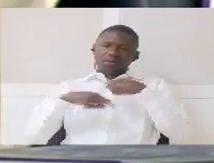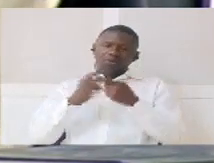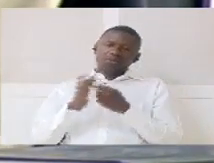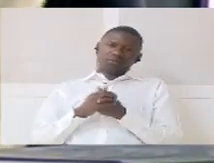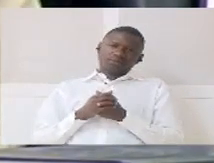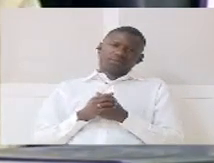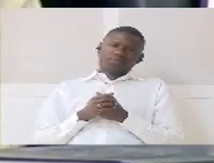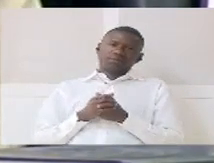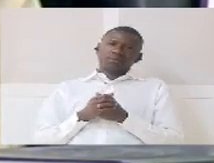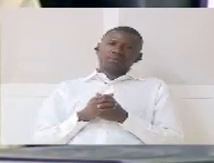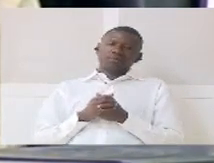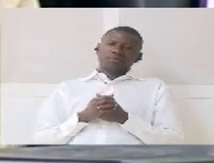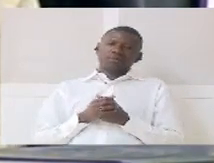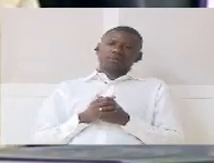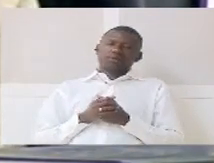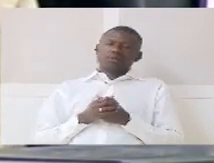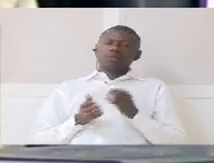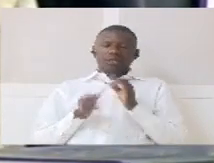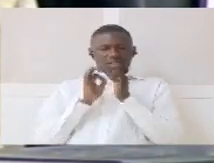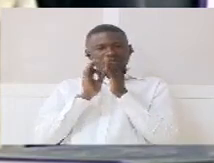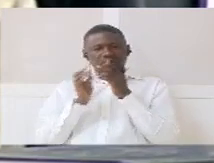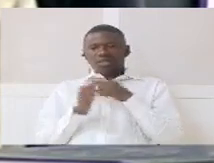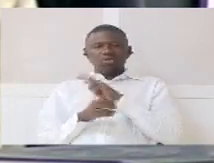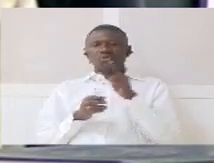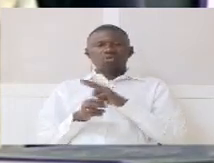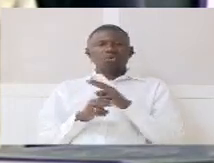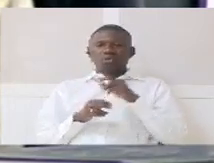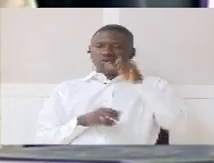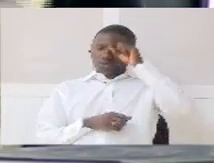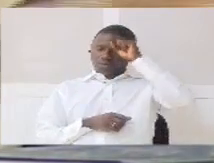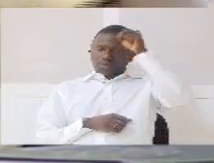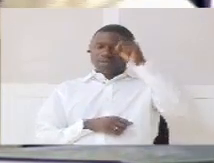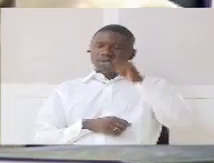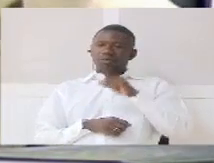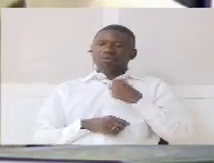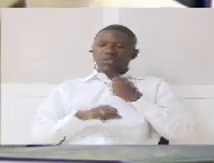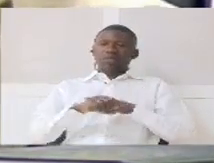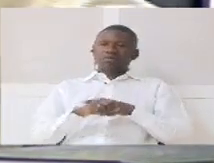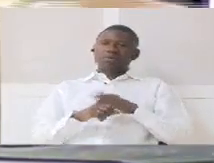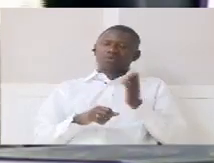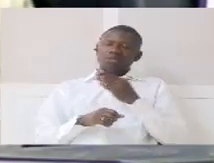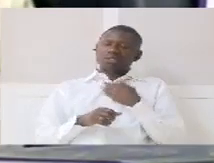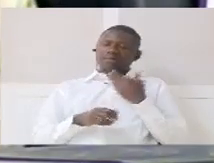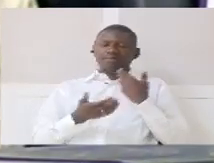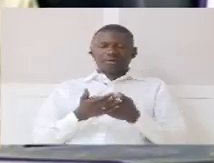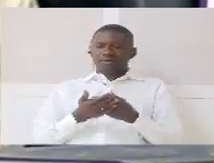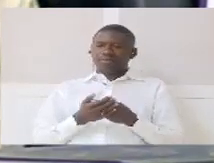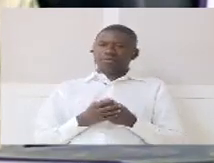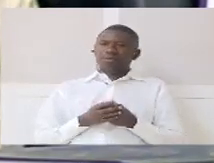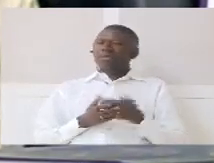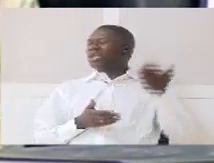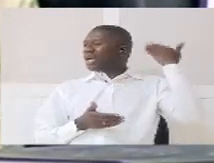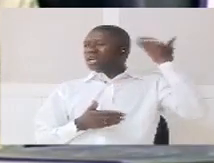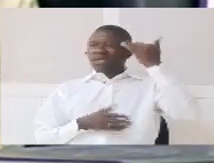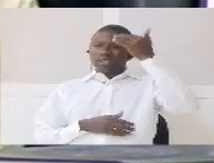jamal min jamano dunia bang. I told them there is no ruler whose time goes to the end of Jawara the world. Jawara bije kava Gambia Jawara ntang. Jawara